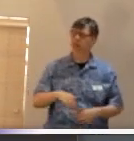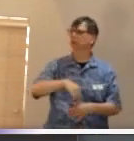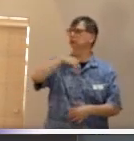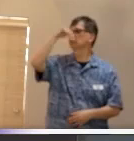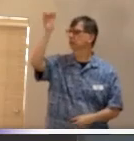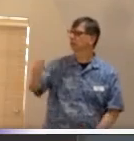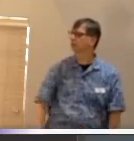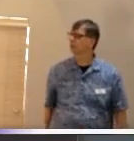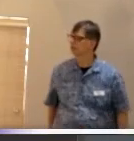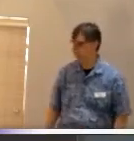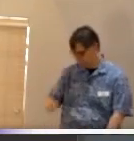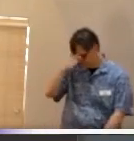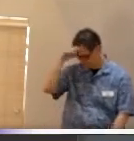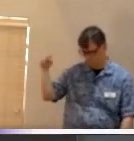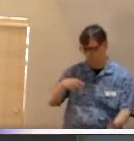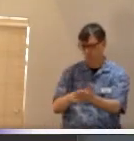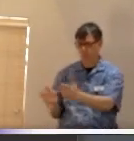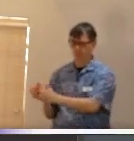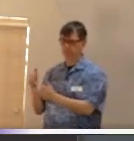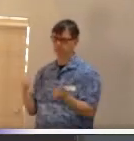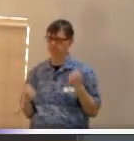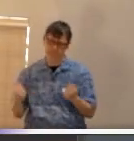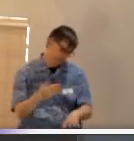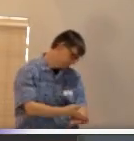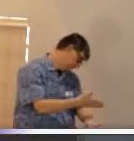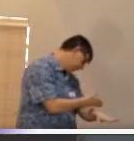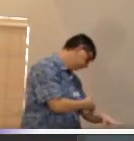comes from recognizing and transforming our energy patterns,